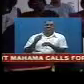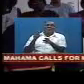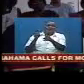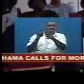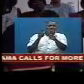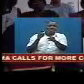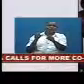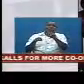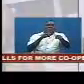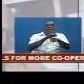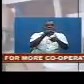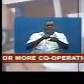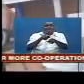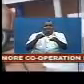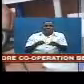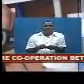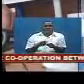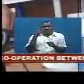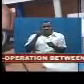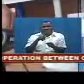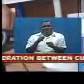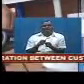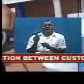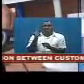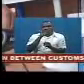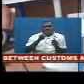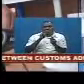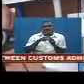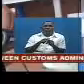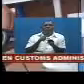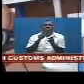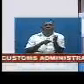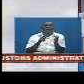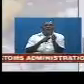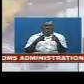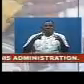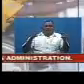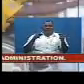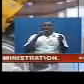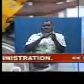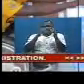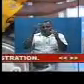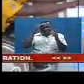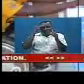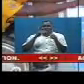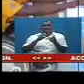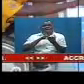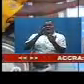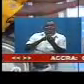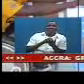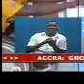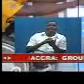will be stationed at vantage points to solicit for prospective clients who want to print complimentary cards, letterheads,